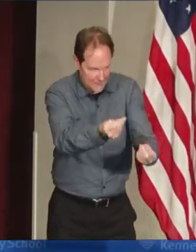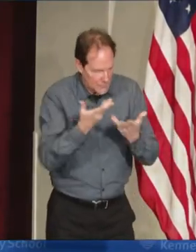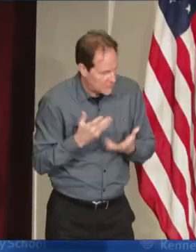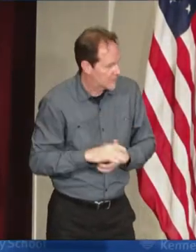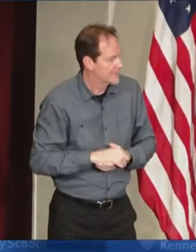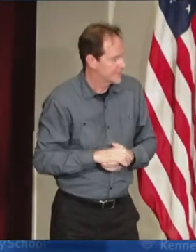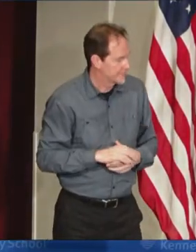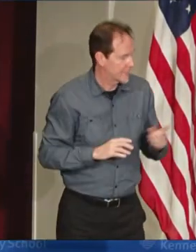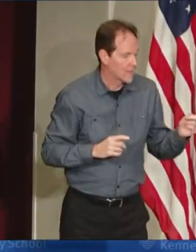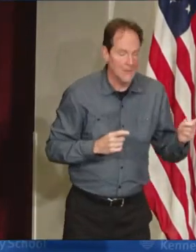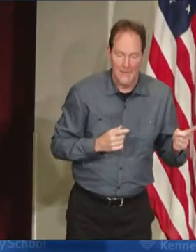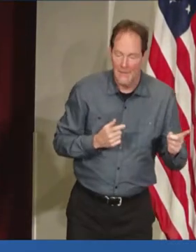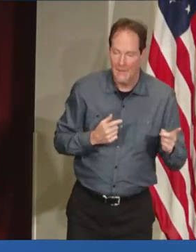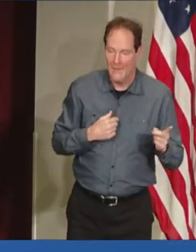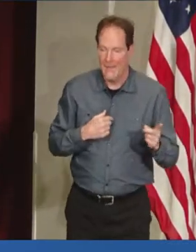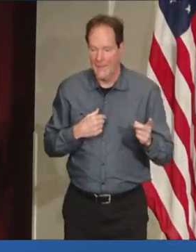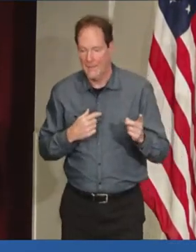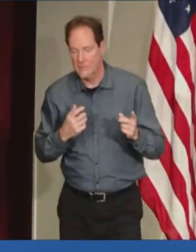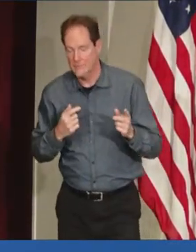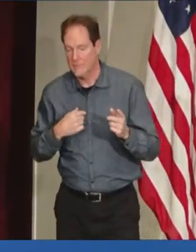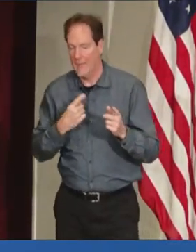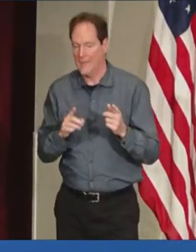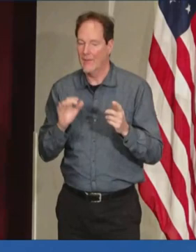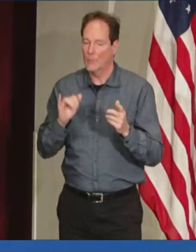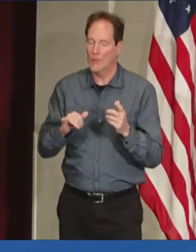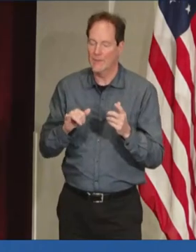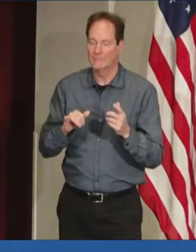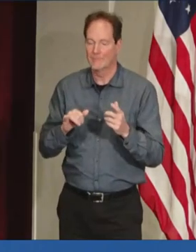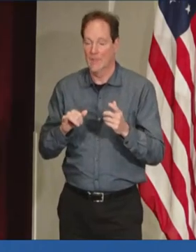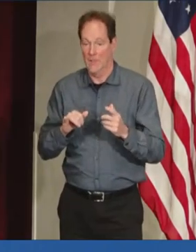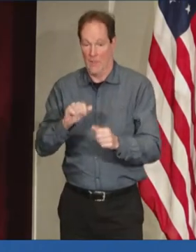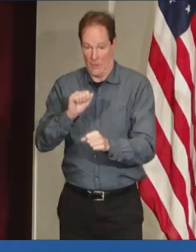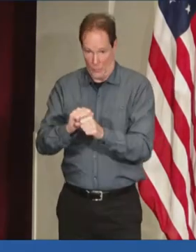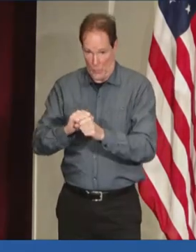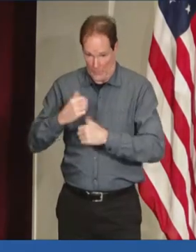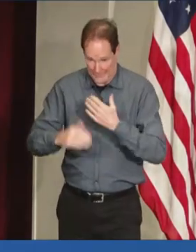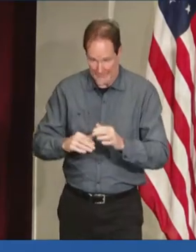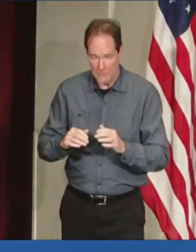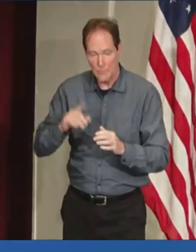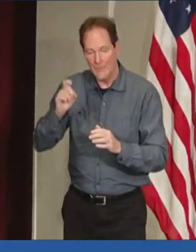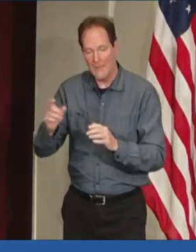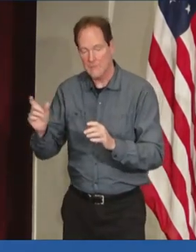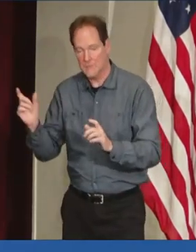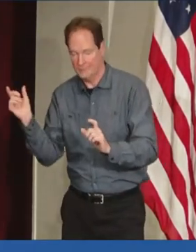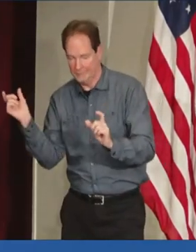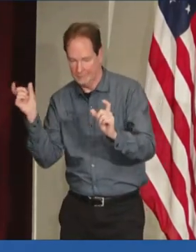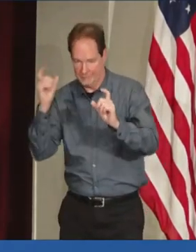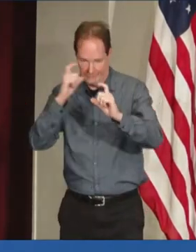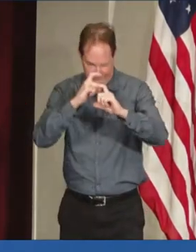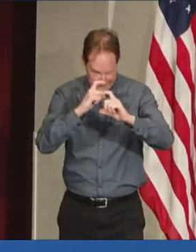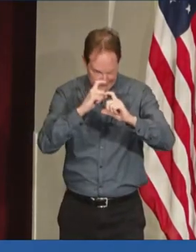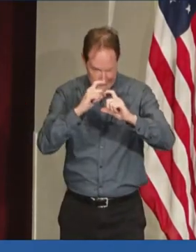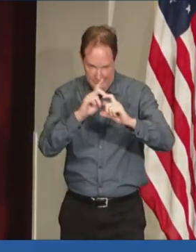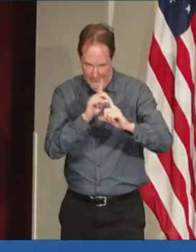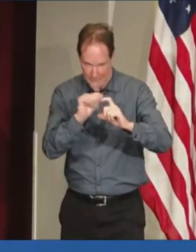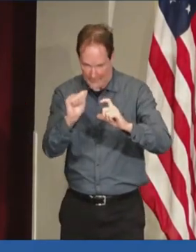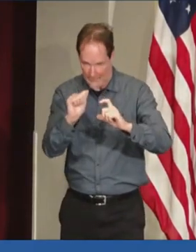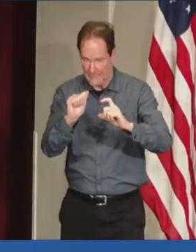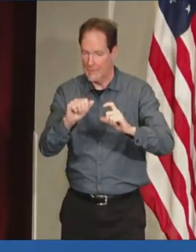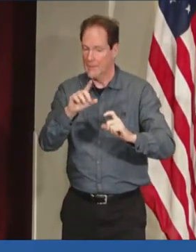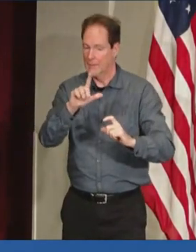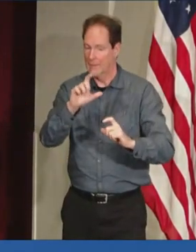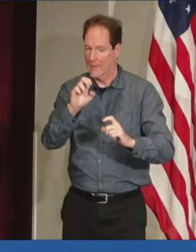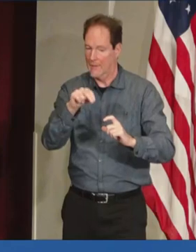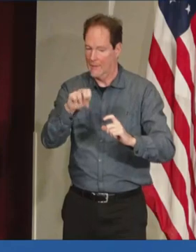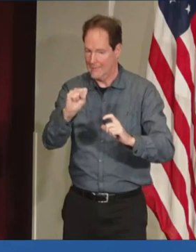I talk about it as putting a disability lens on the work that's being done, and that the donors, those that are providing money